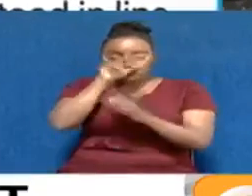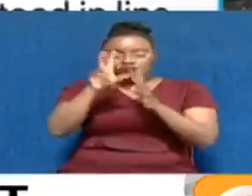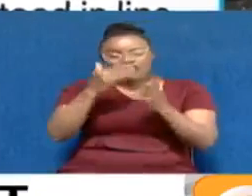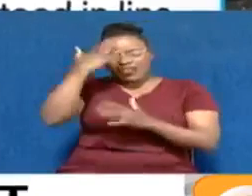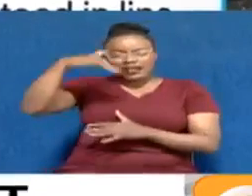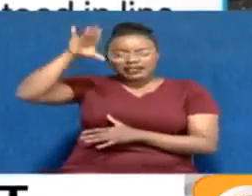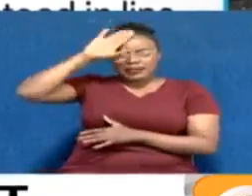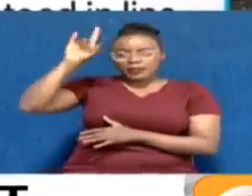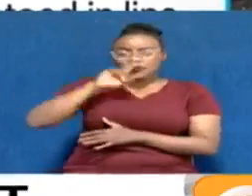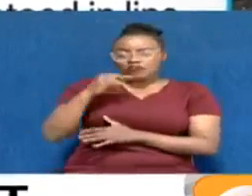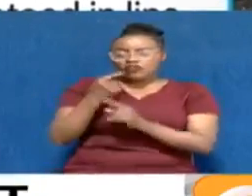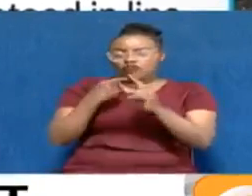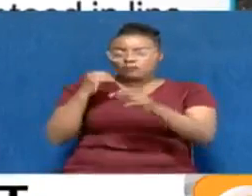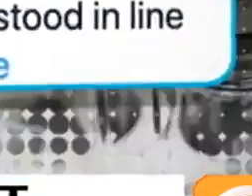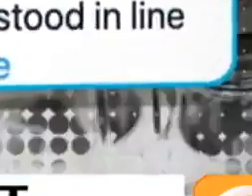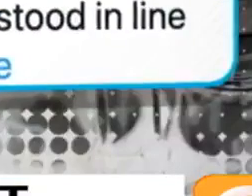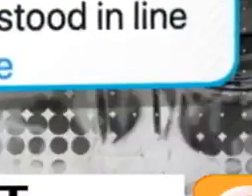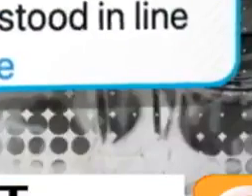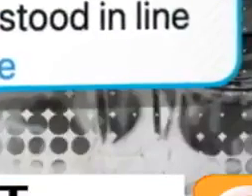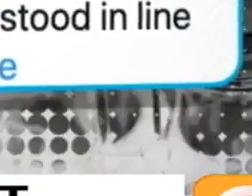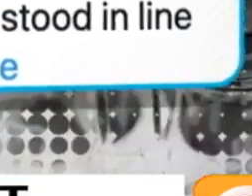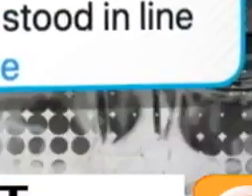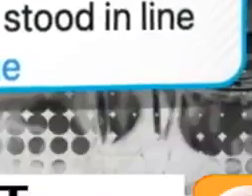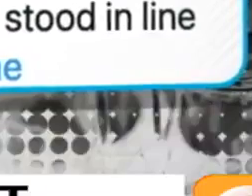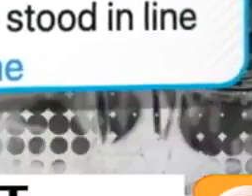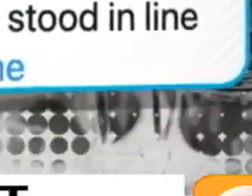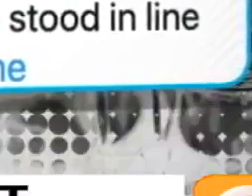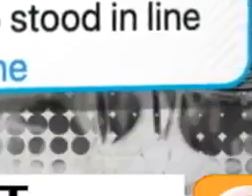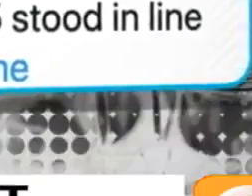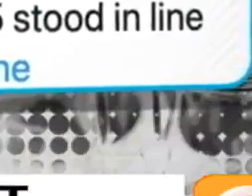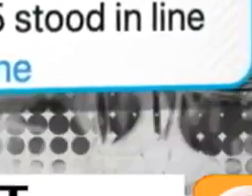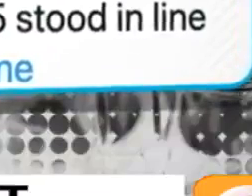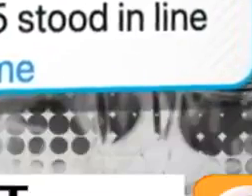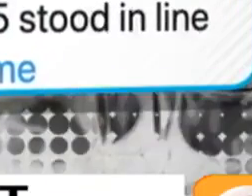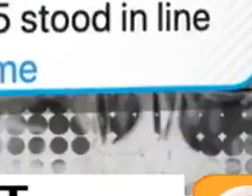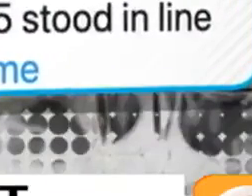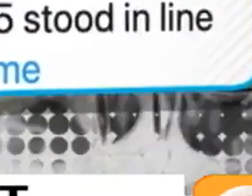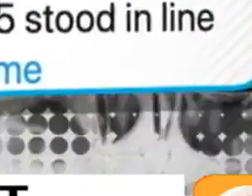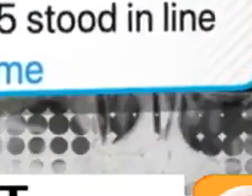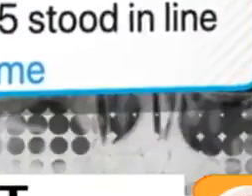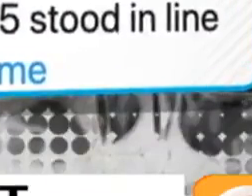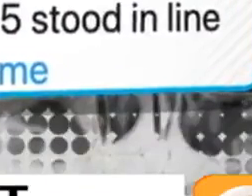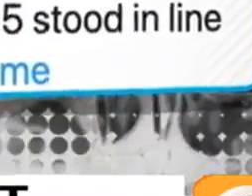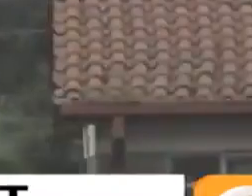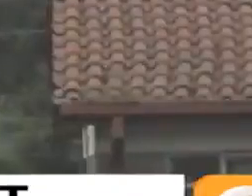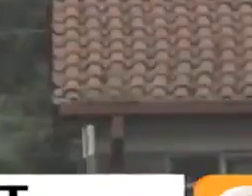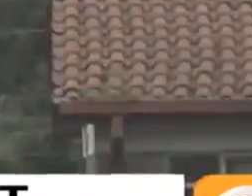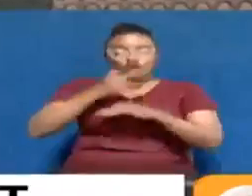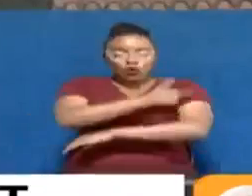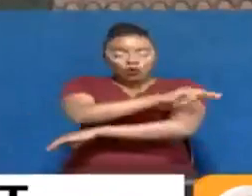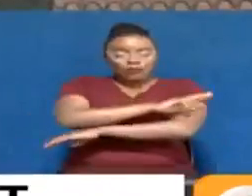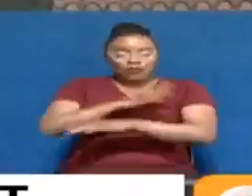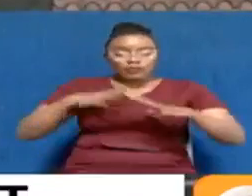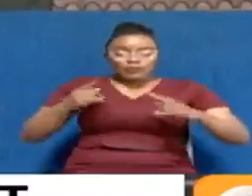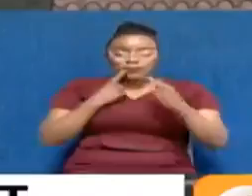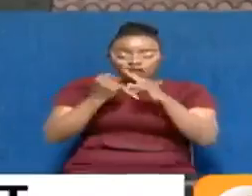of disappointment from a section of Kenyans were evident, a majority of those affected being those who were scheduled to take the jab from Gov't Hospital. Those we